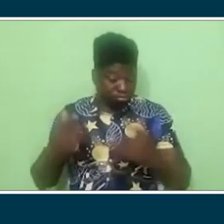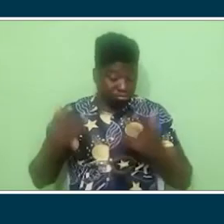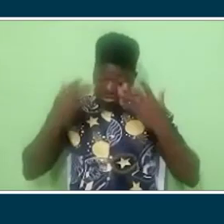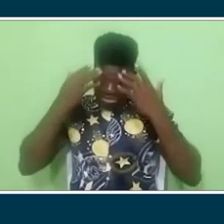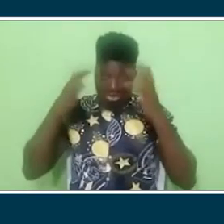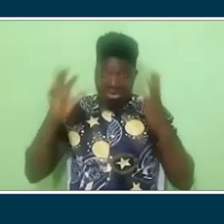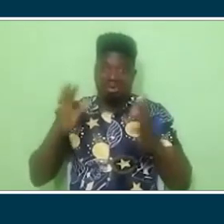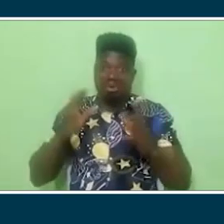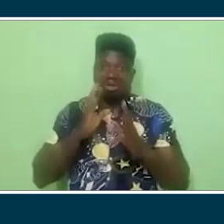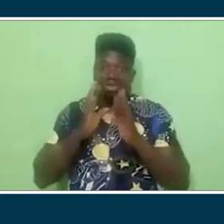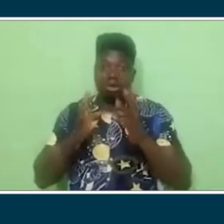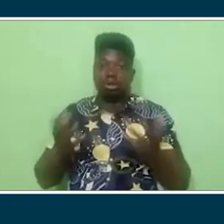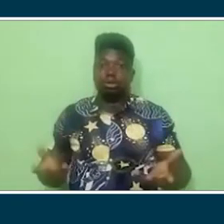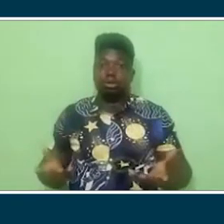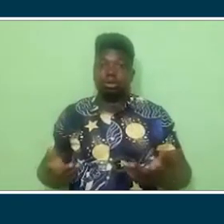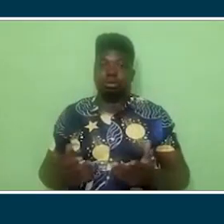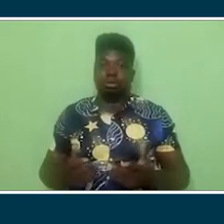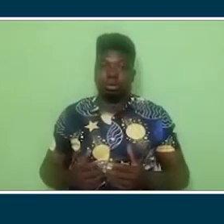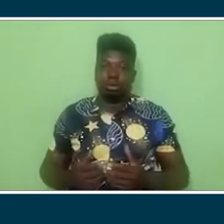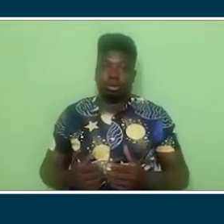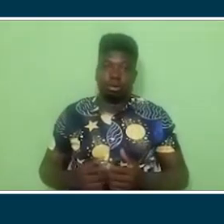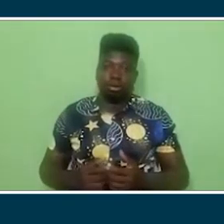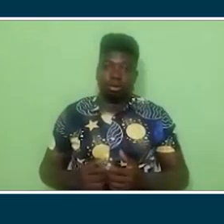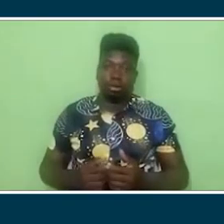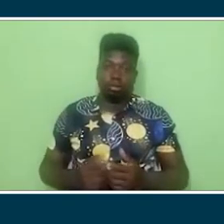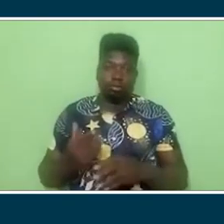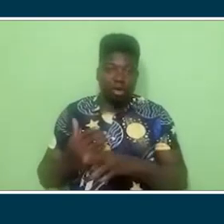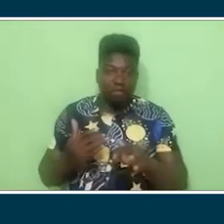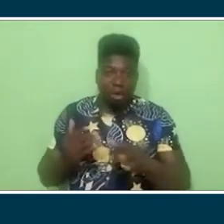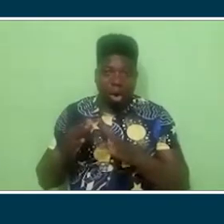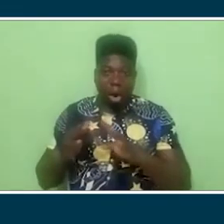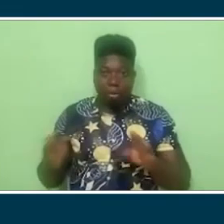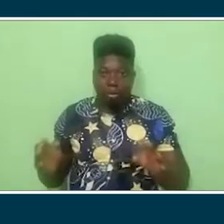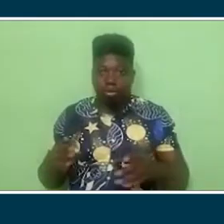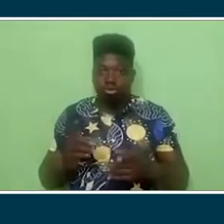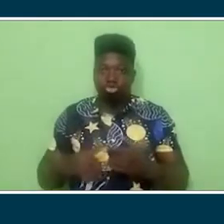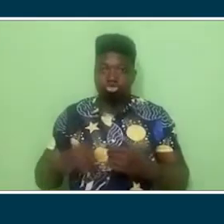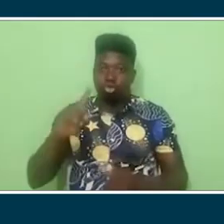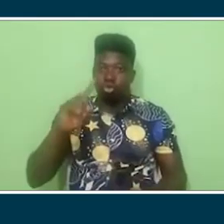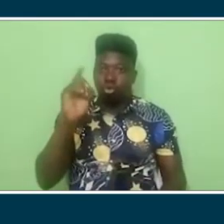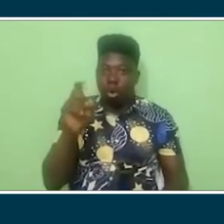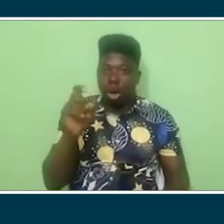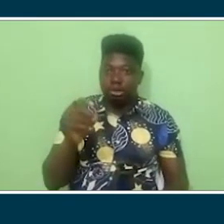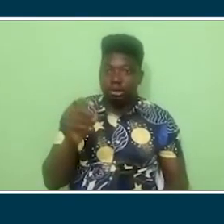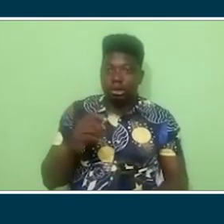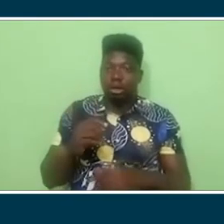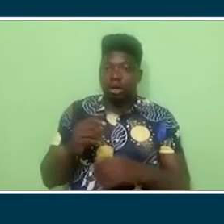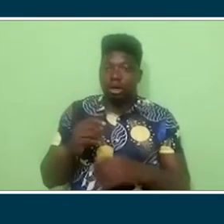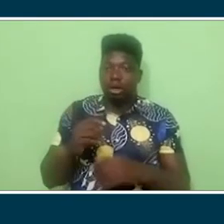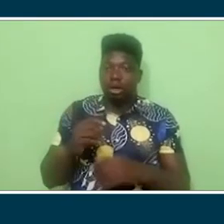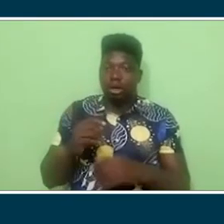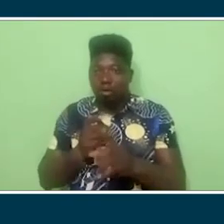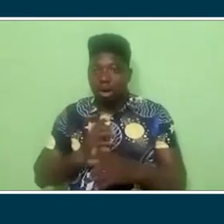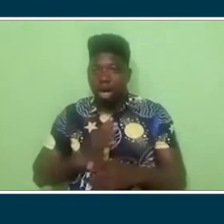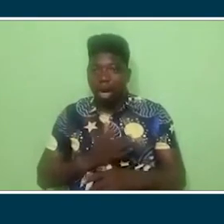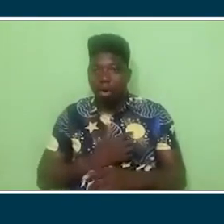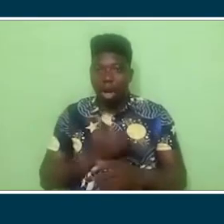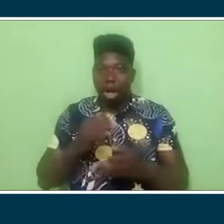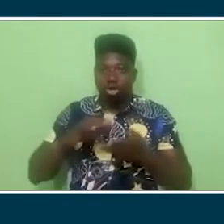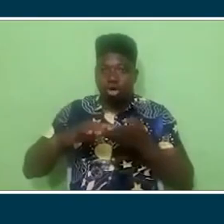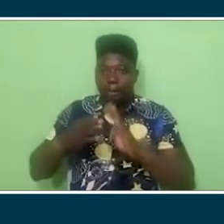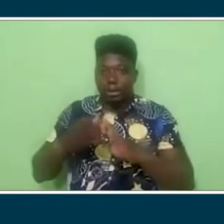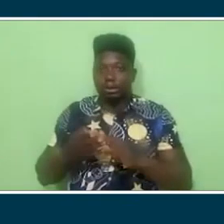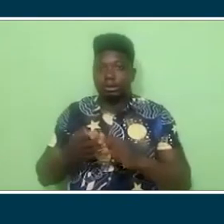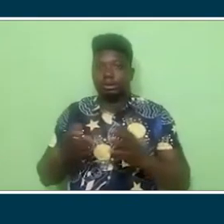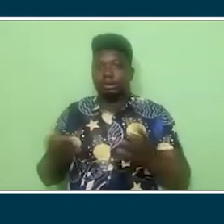about. Before we open it up to questions from our community here, I'd love to